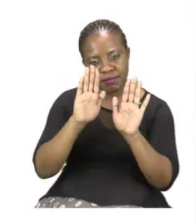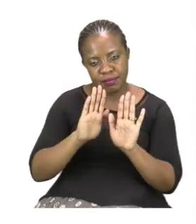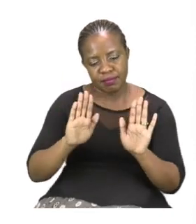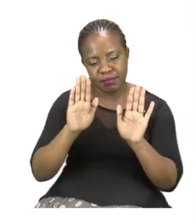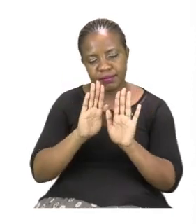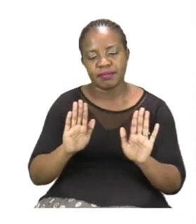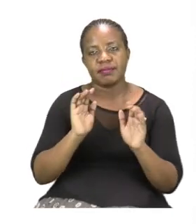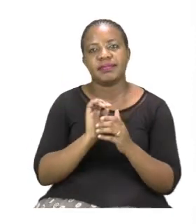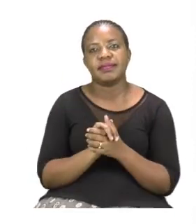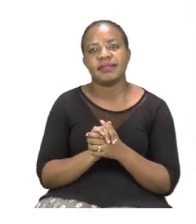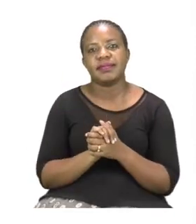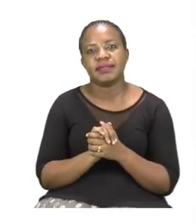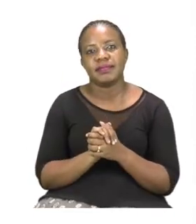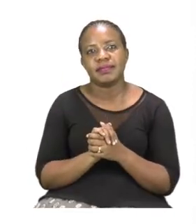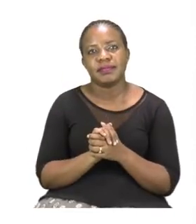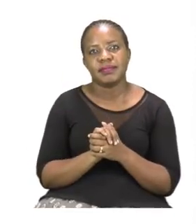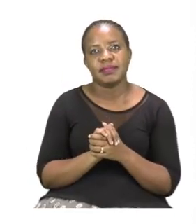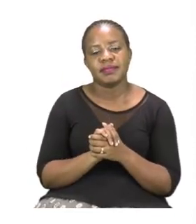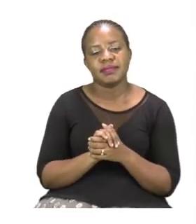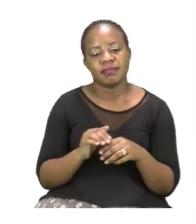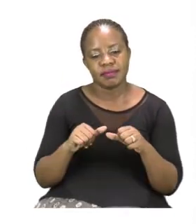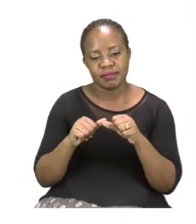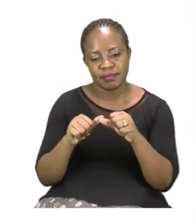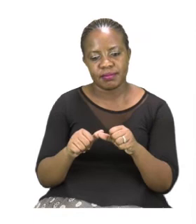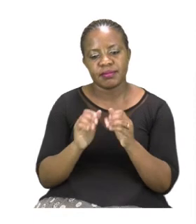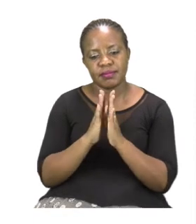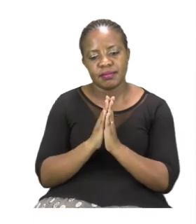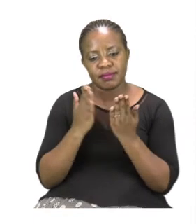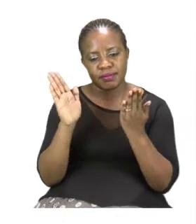Now, let us go to page 8.